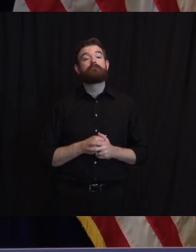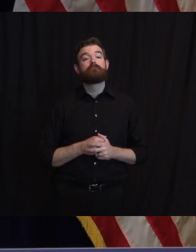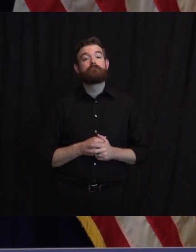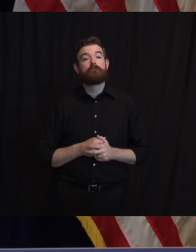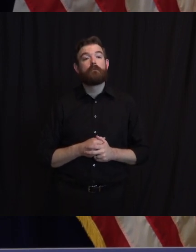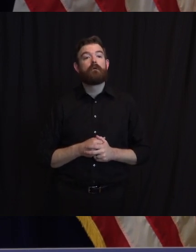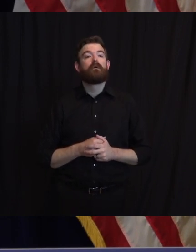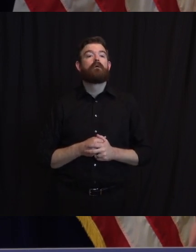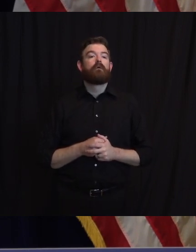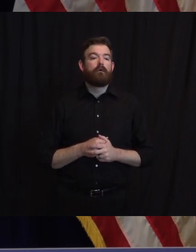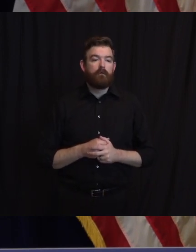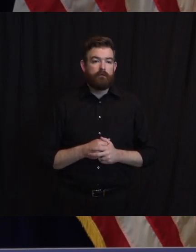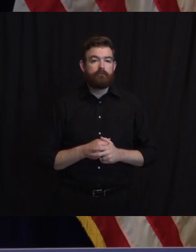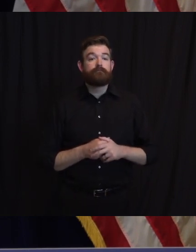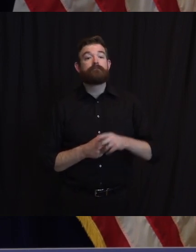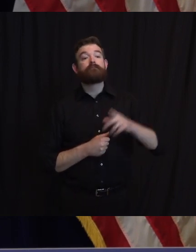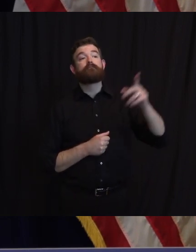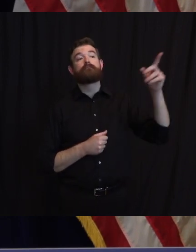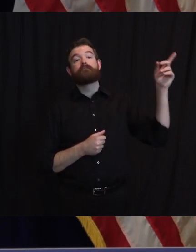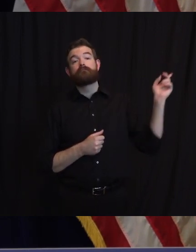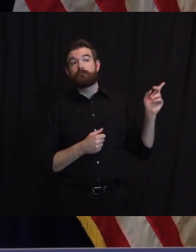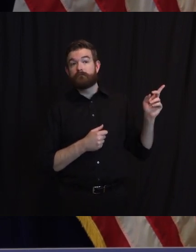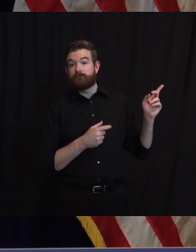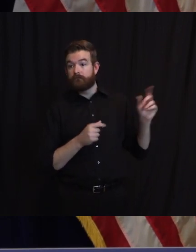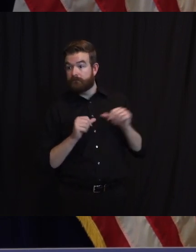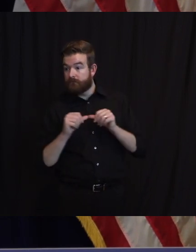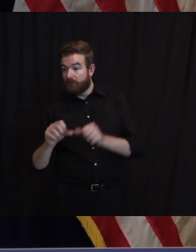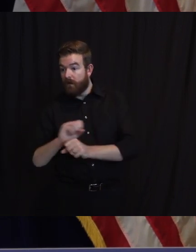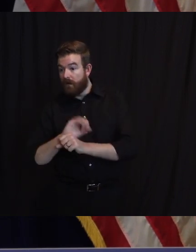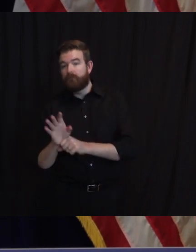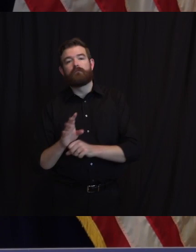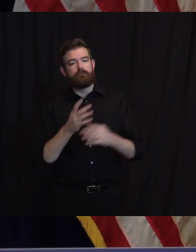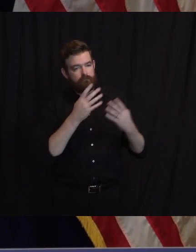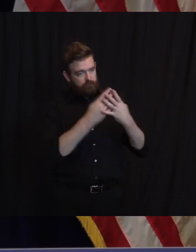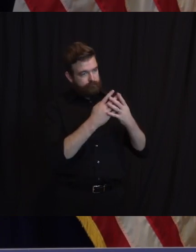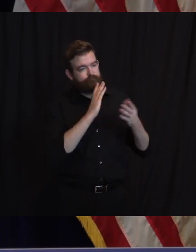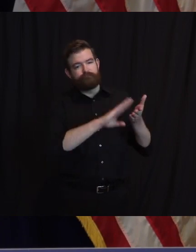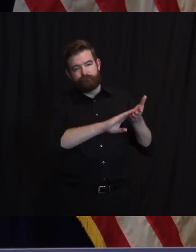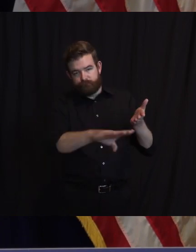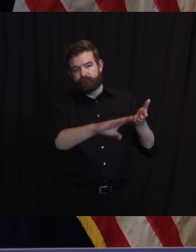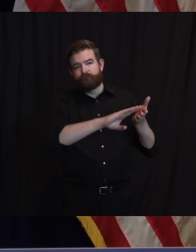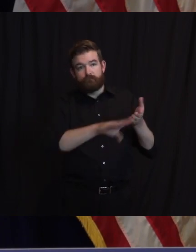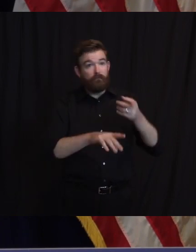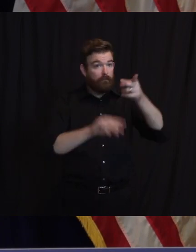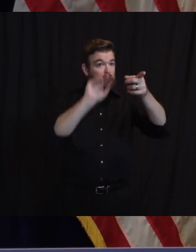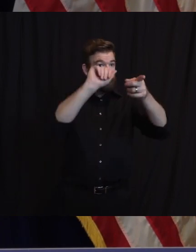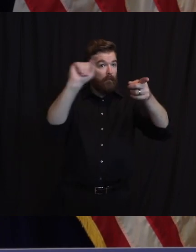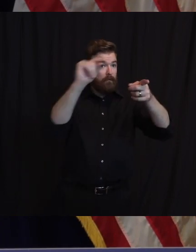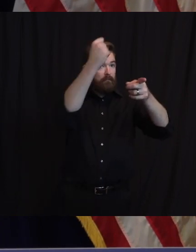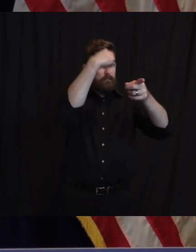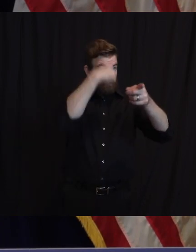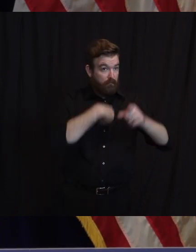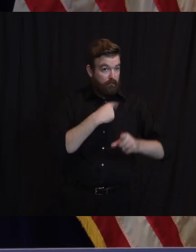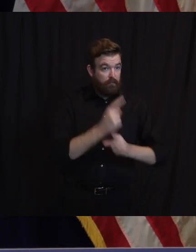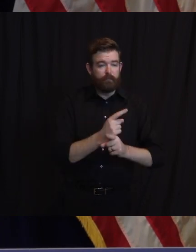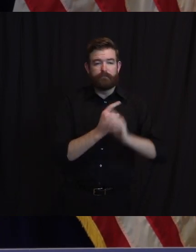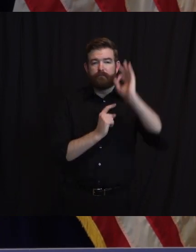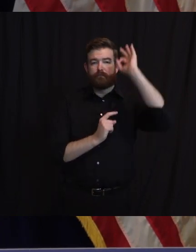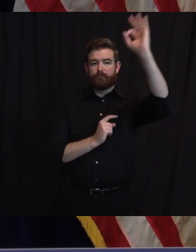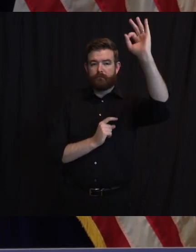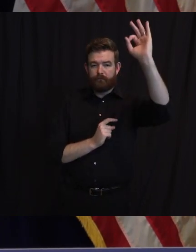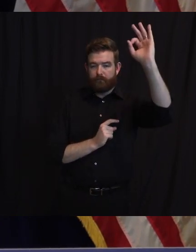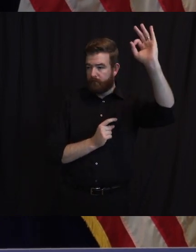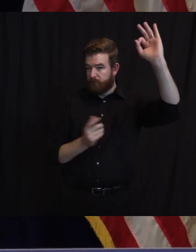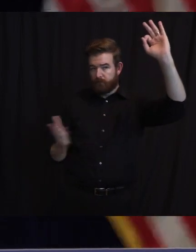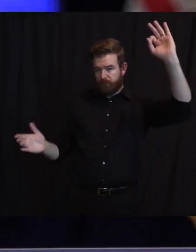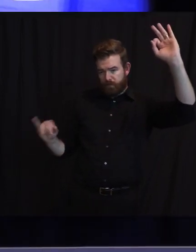a rolling element to it, I would think. And Matt's agreeing with me. And secondly, Judy, do we have the staff number? I know we have it somewhere. I'm not sure I've got